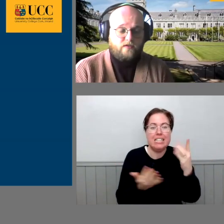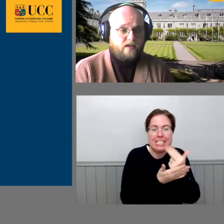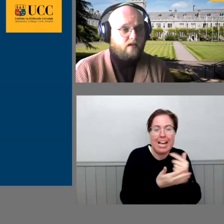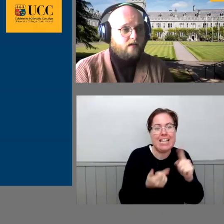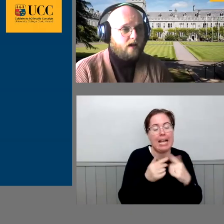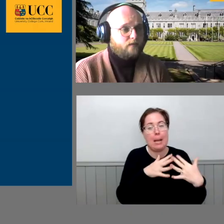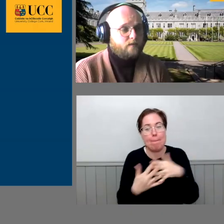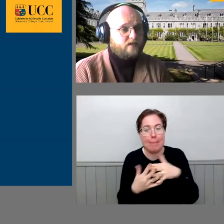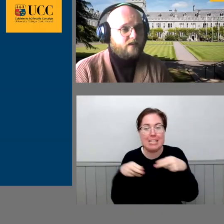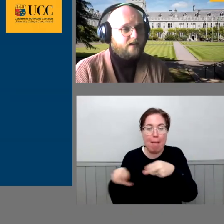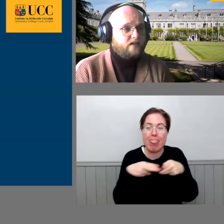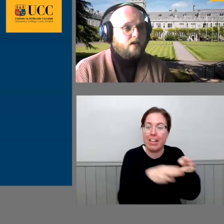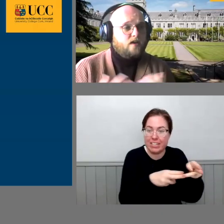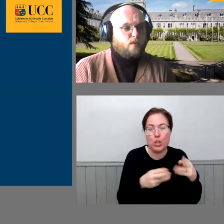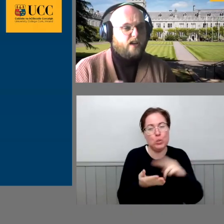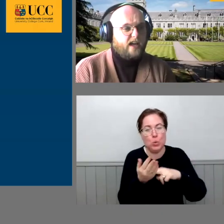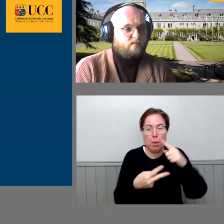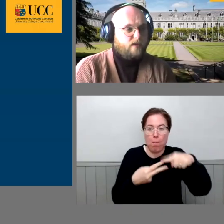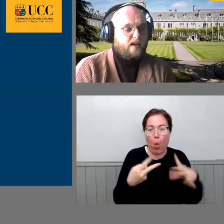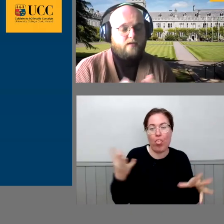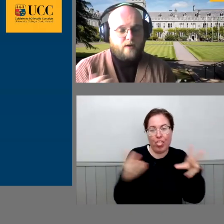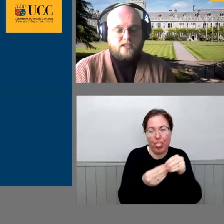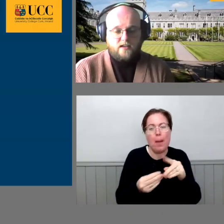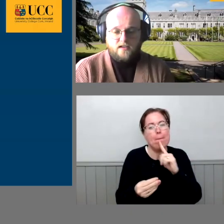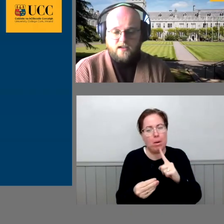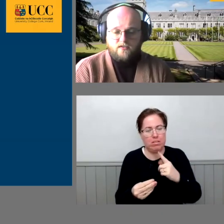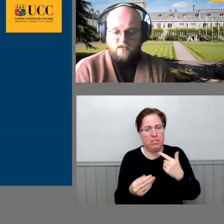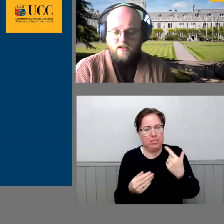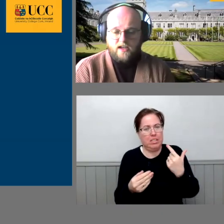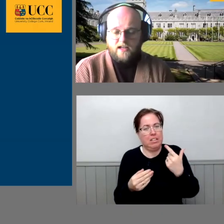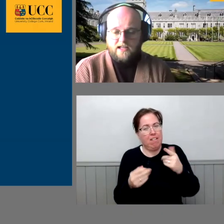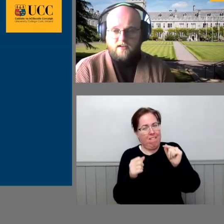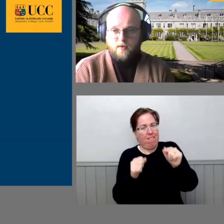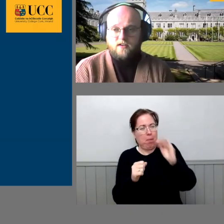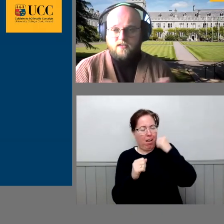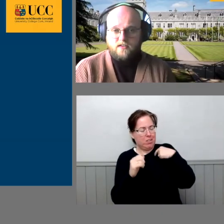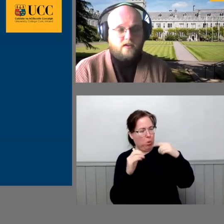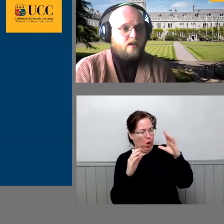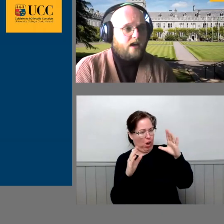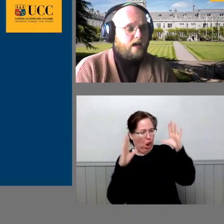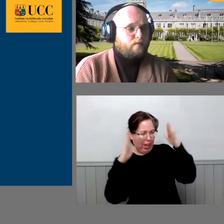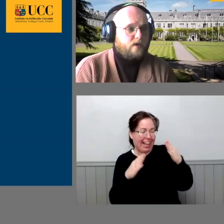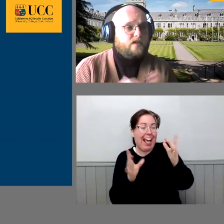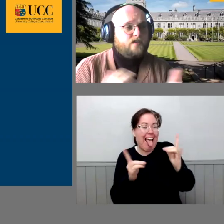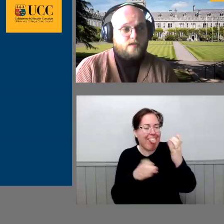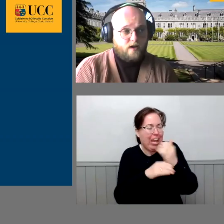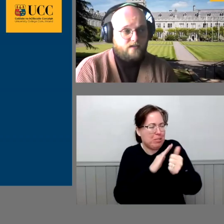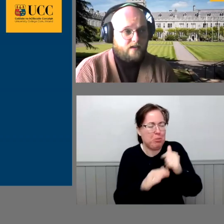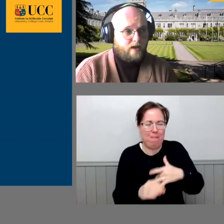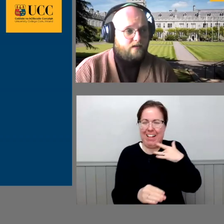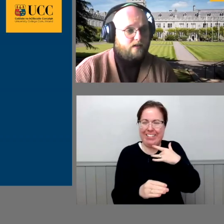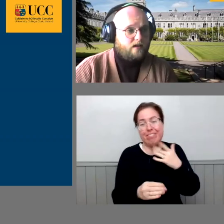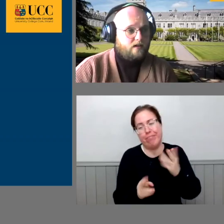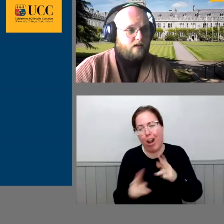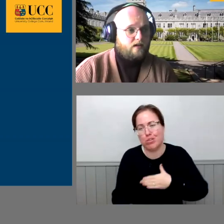using both of the specific things. But again, especially in the context of us looking at healthcare experiences, it's not too